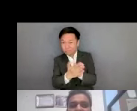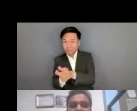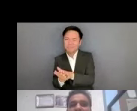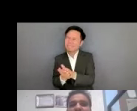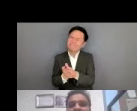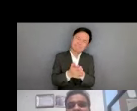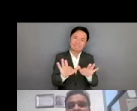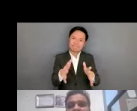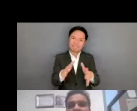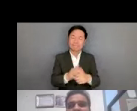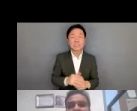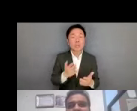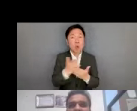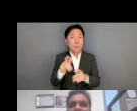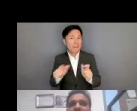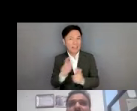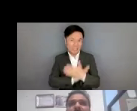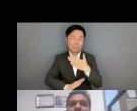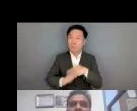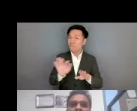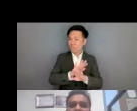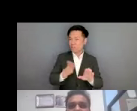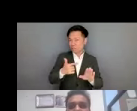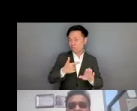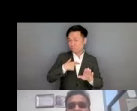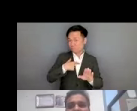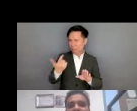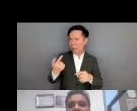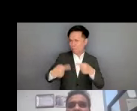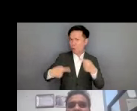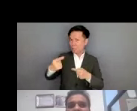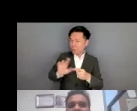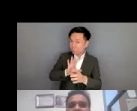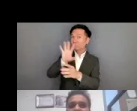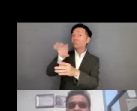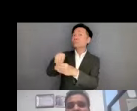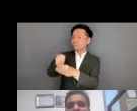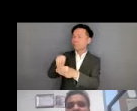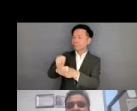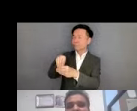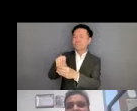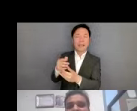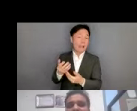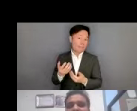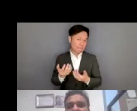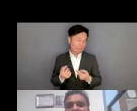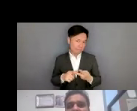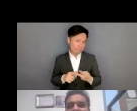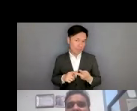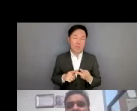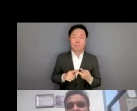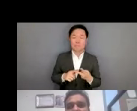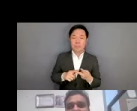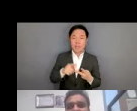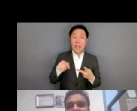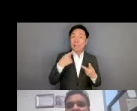with disabilities has absolutely provided the political participation, and Section 12 has provided actually guaranteed